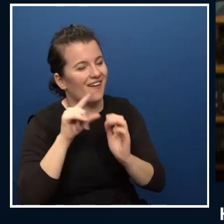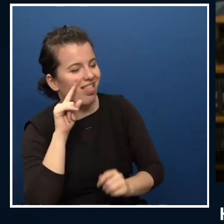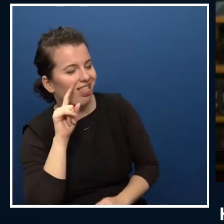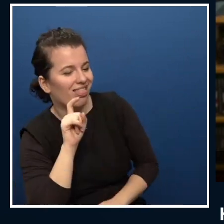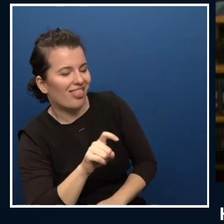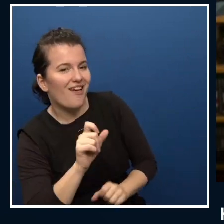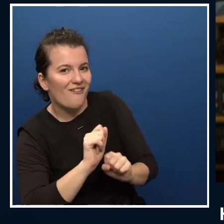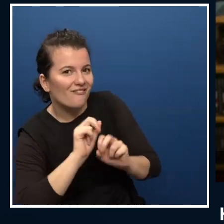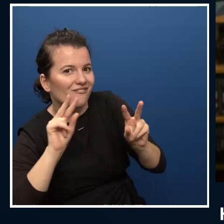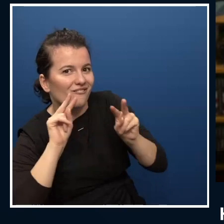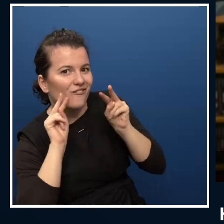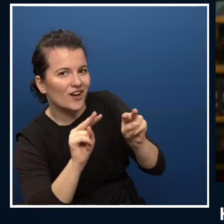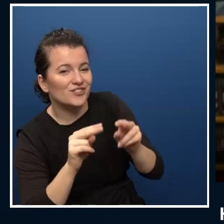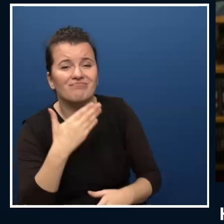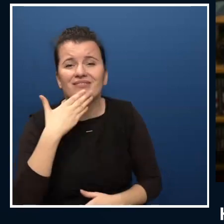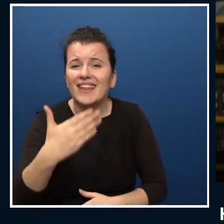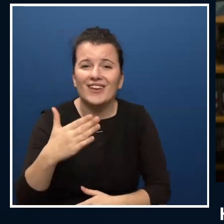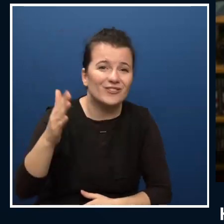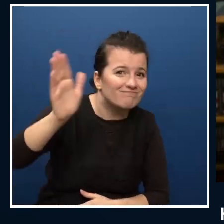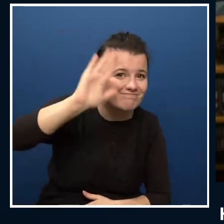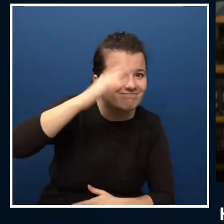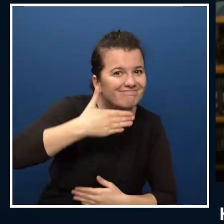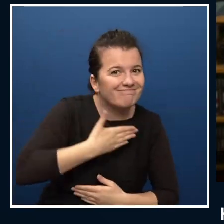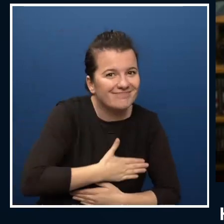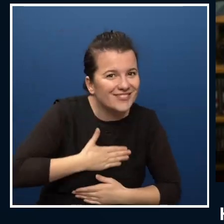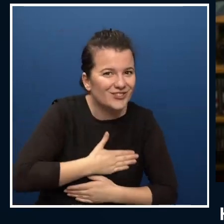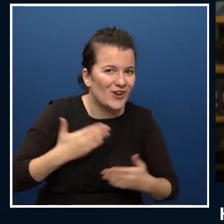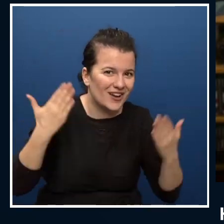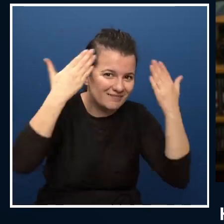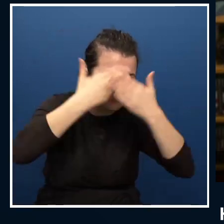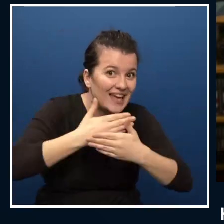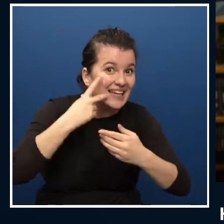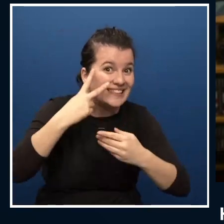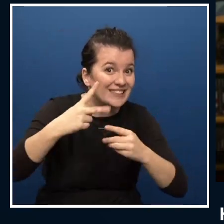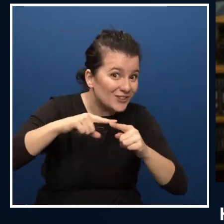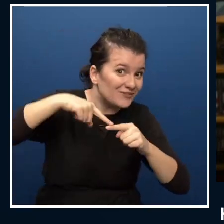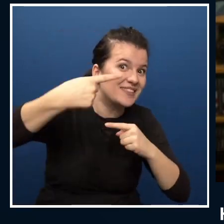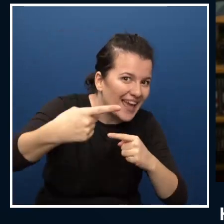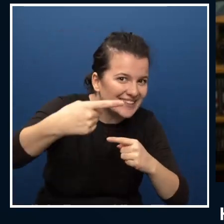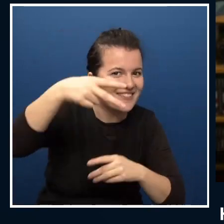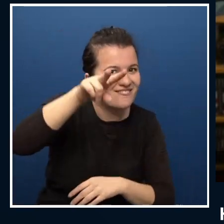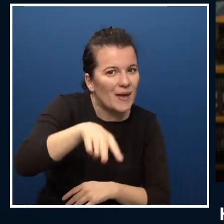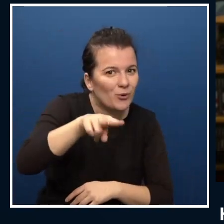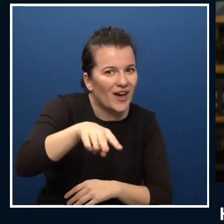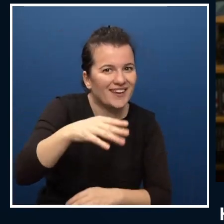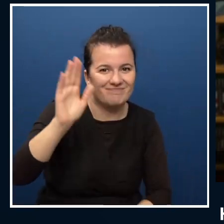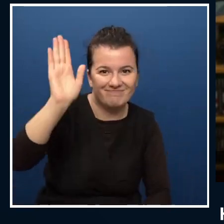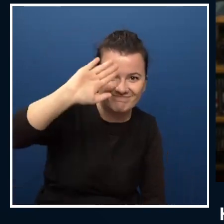Have a great evening, and we'll see you next month. Bye-bye. Bye.